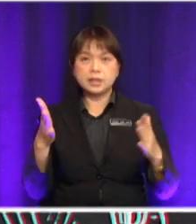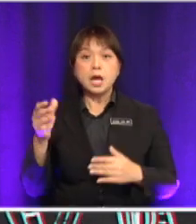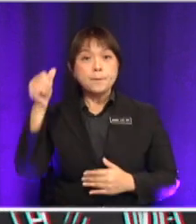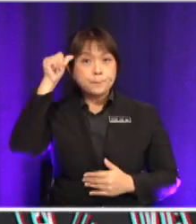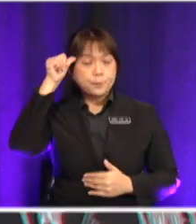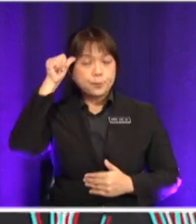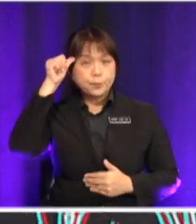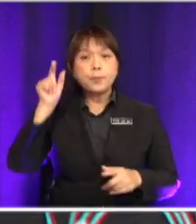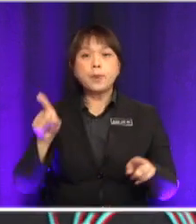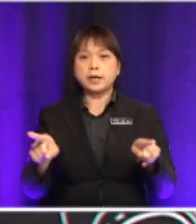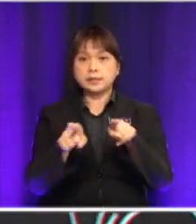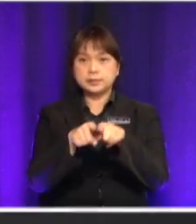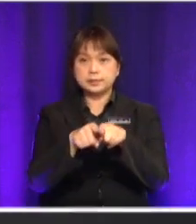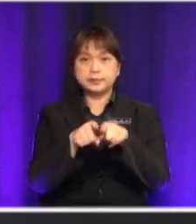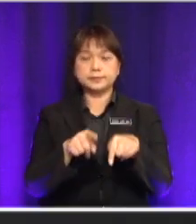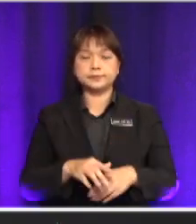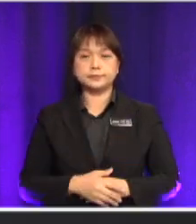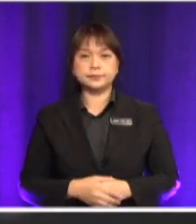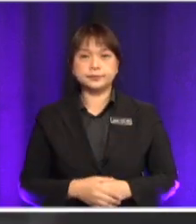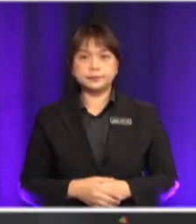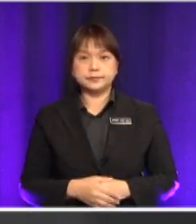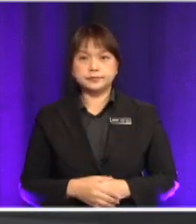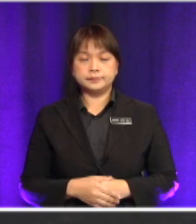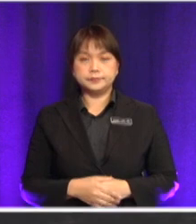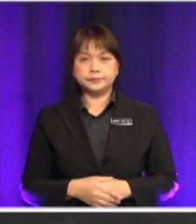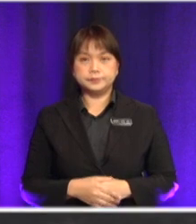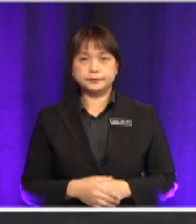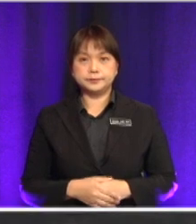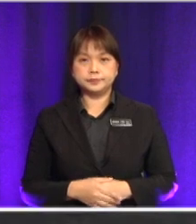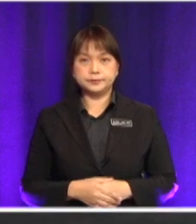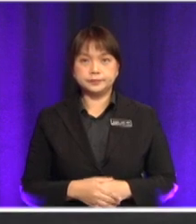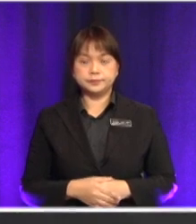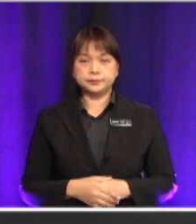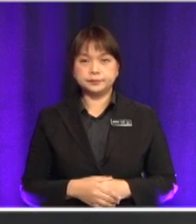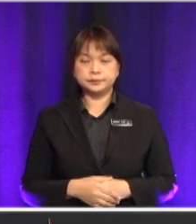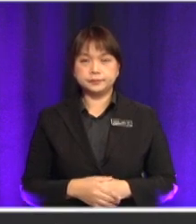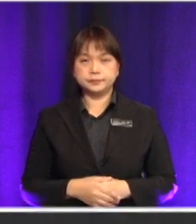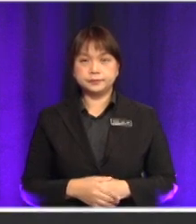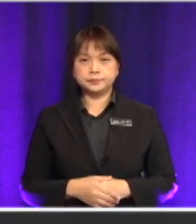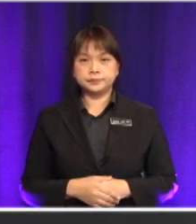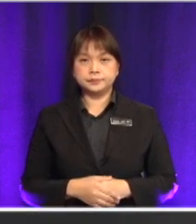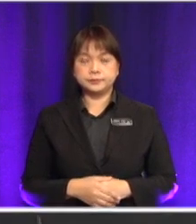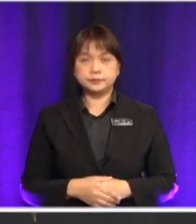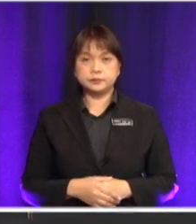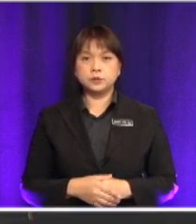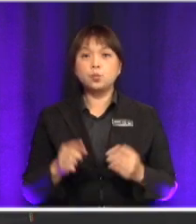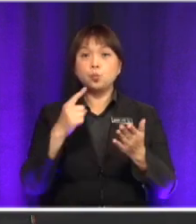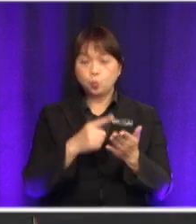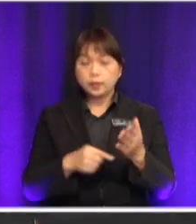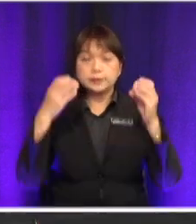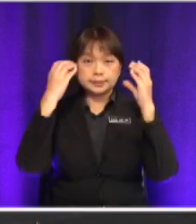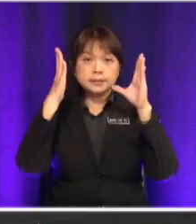starting point of this particular text, reading text that we're going to read. Now, what I understand from